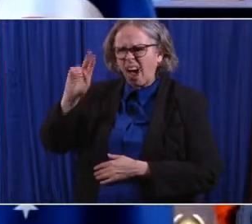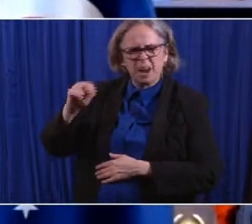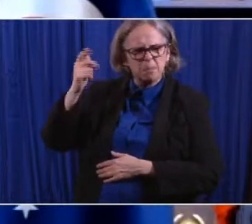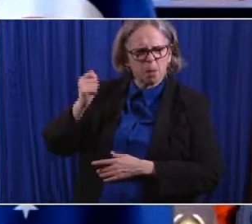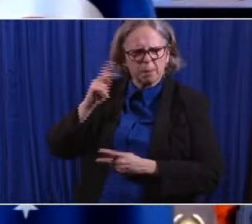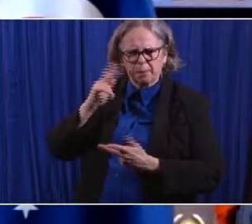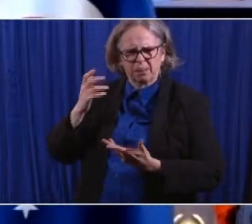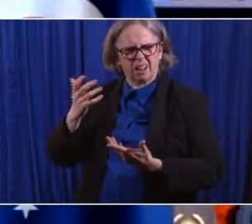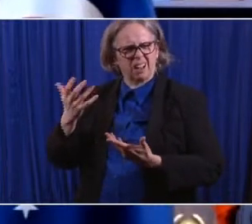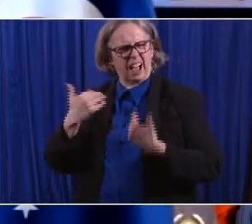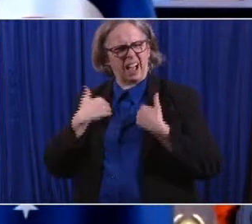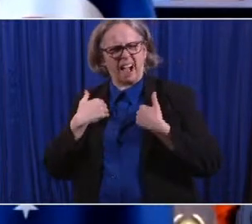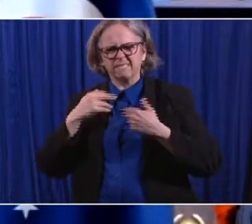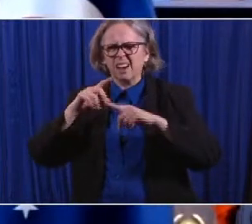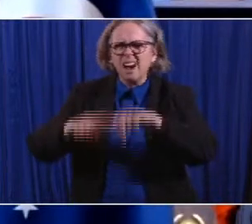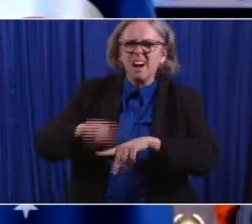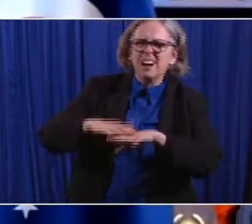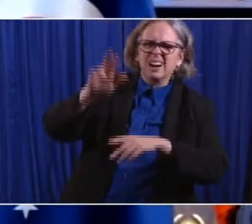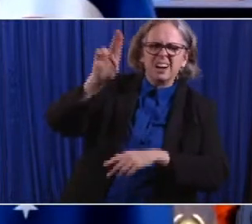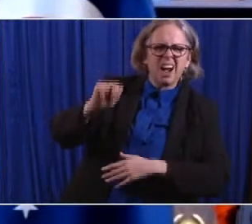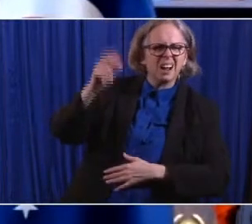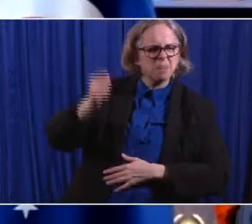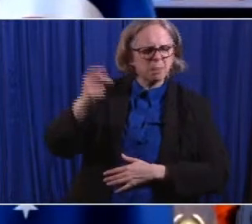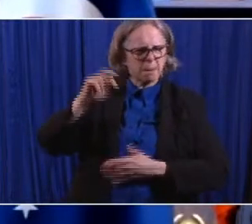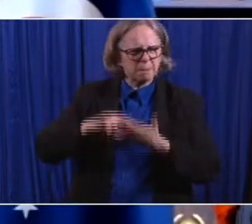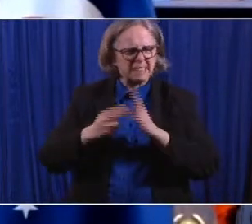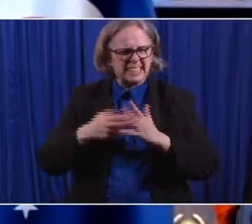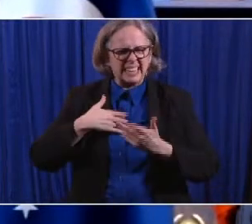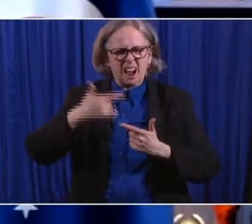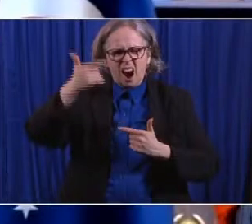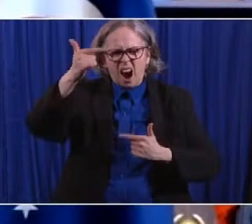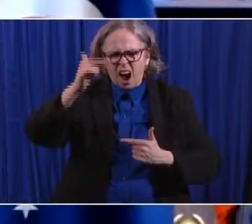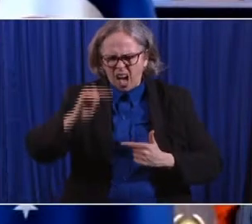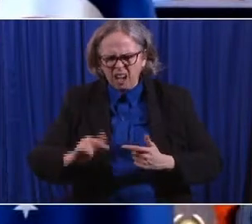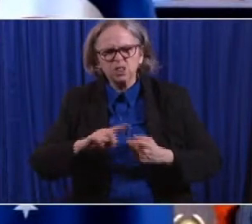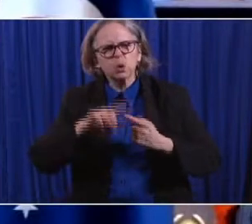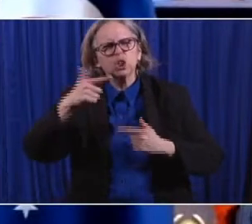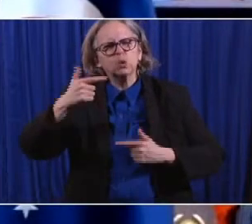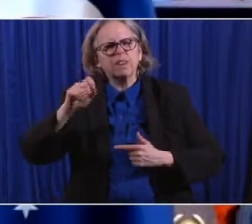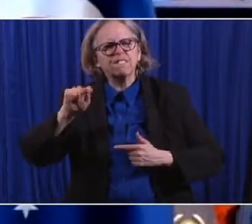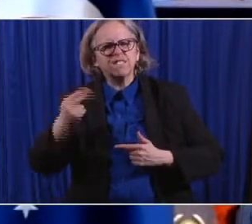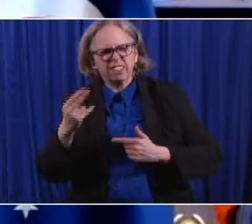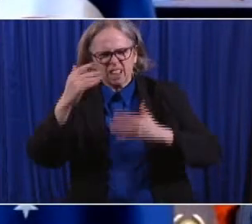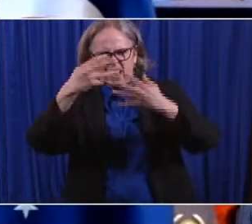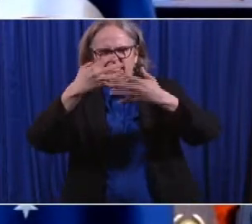if in terms of funding, if it were based purely on population, we'd get the 7th most.